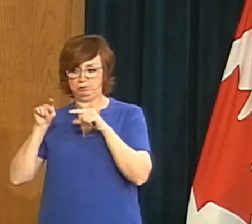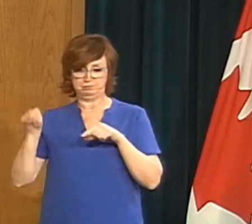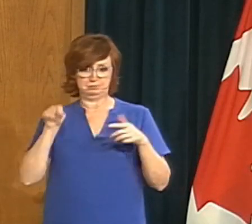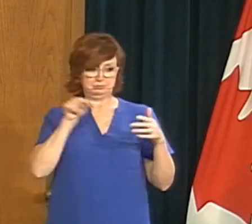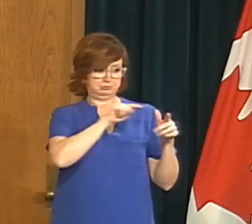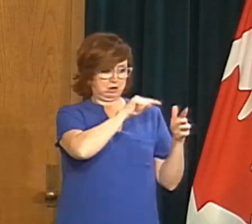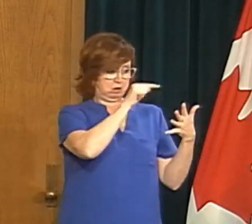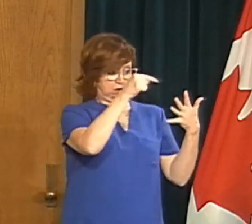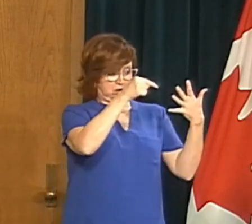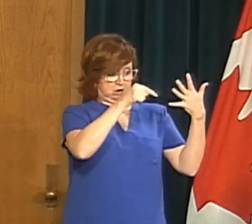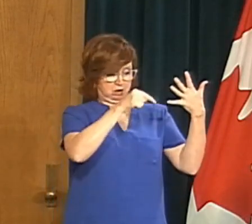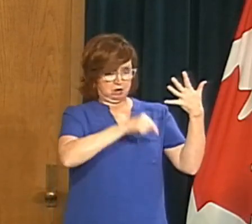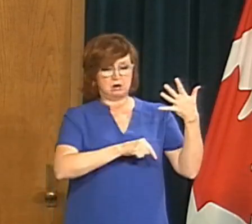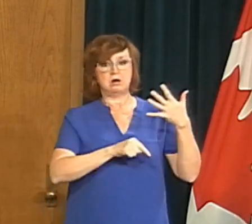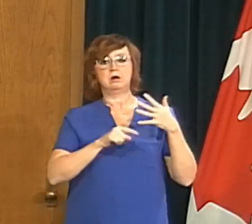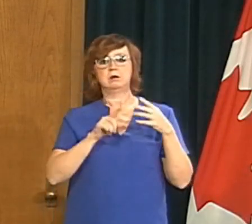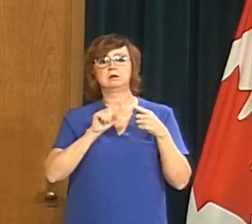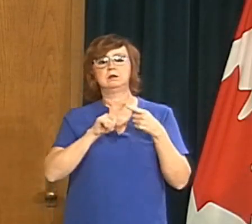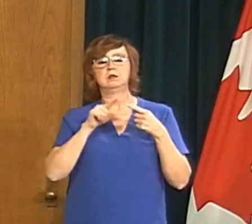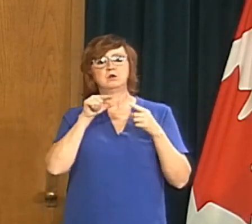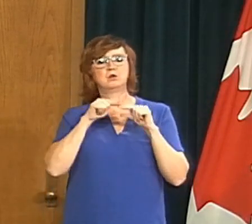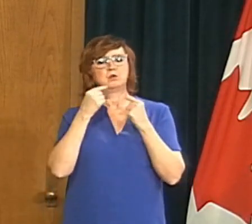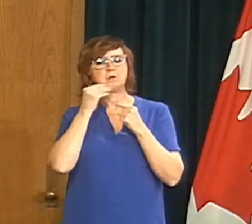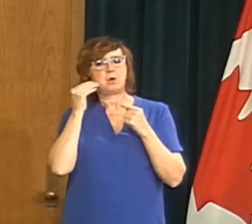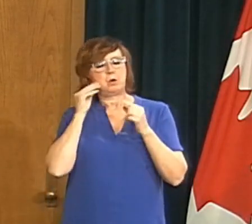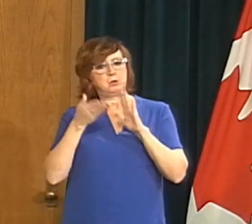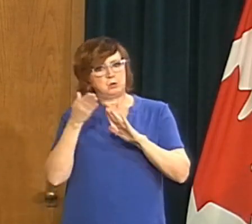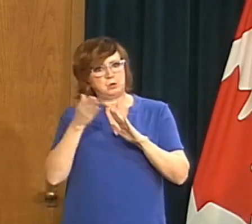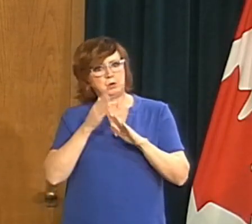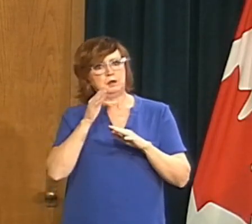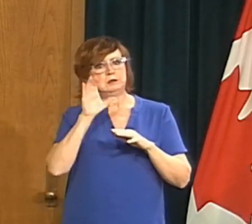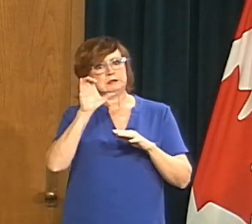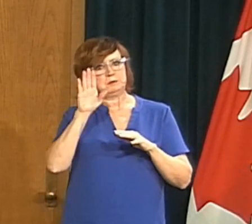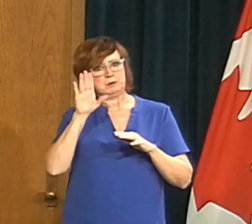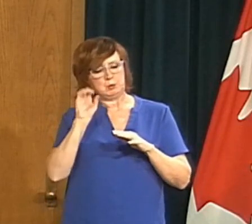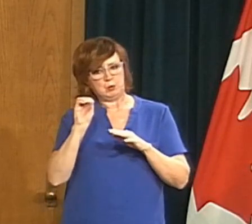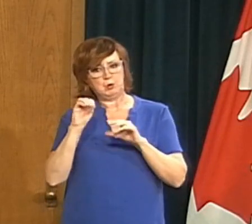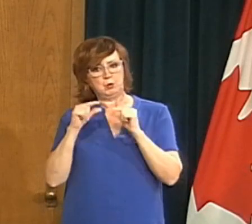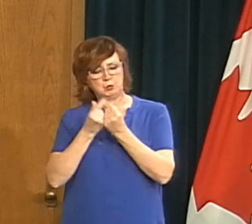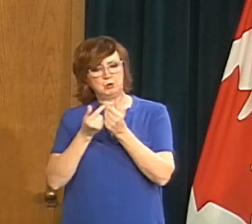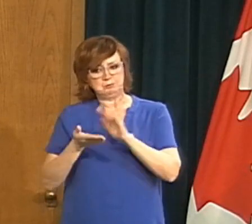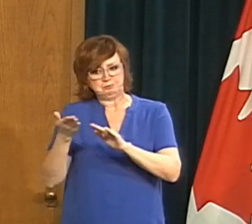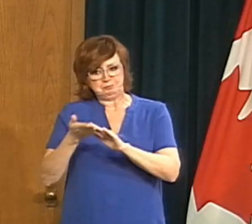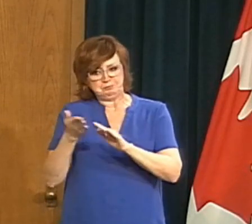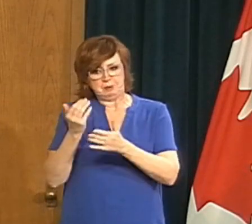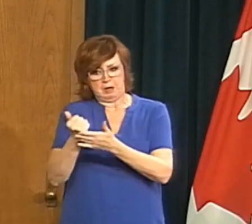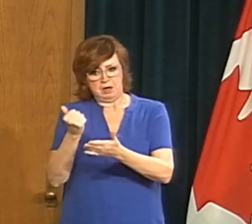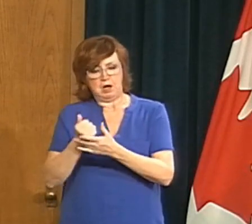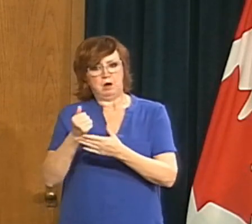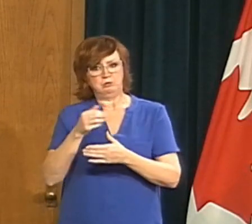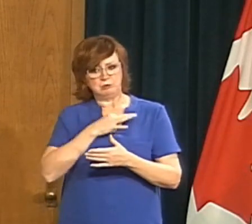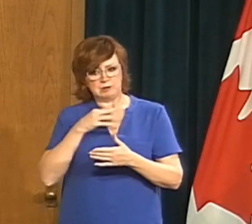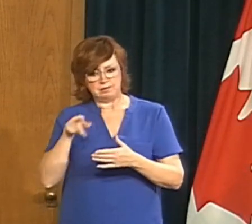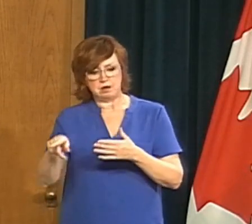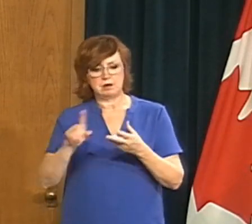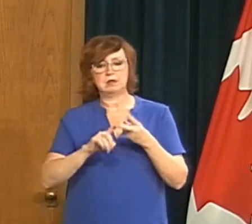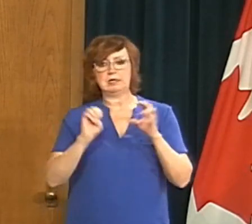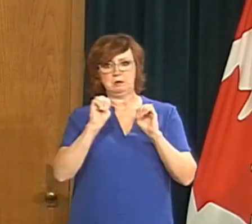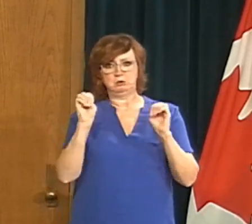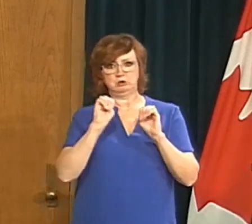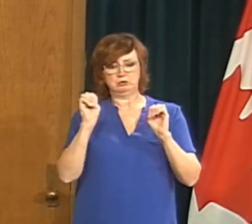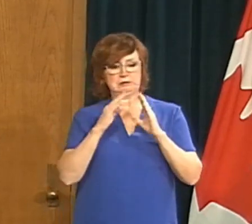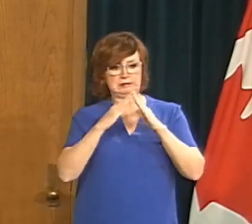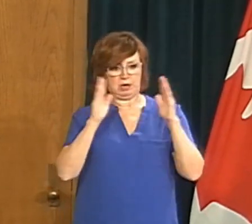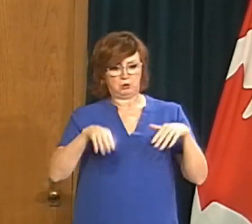those that are working in group homes that are run by community-based organizations, emergency shelters, and transition homes. They will all